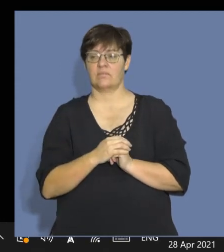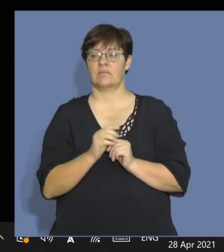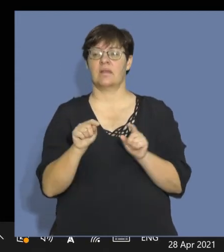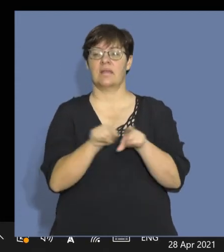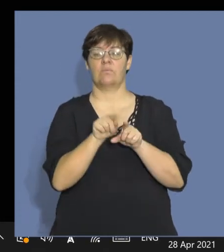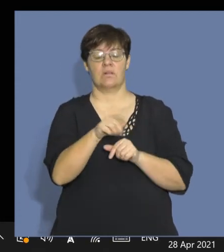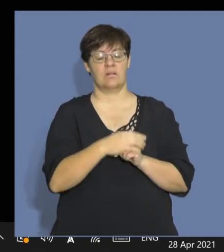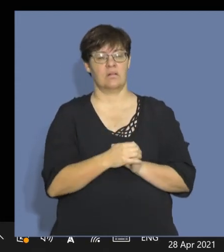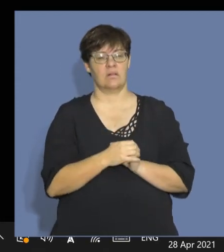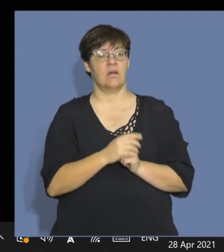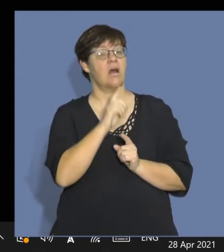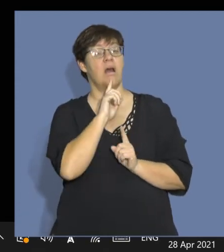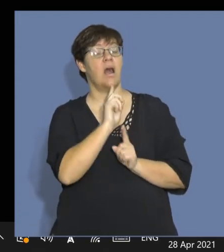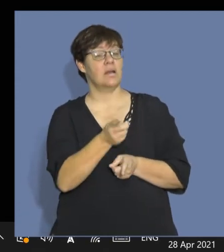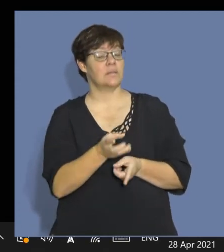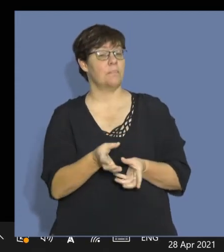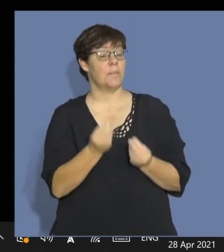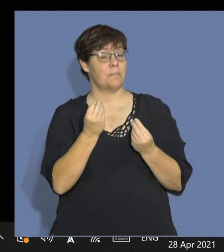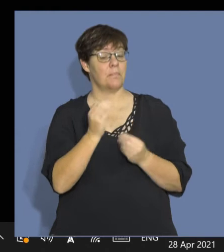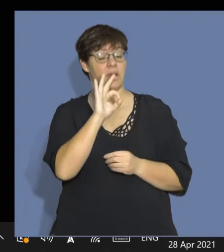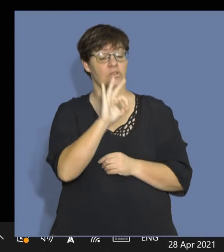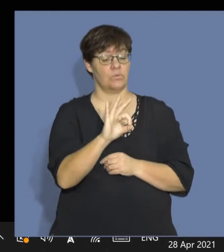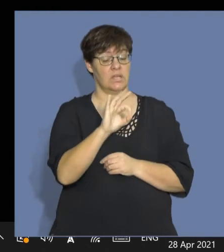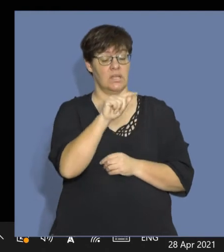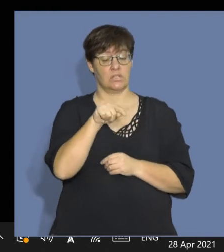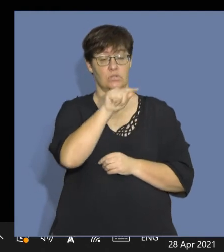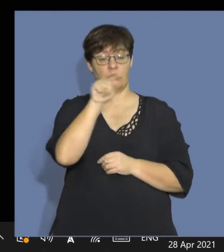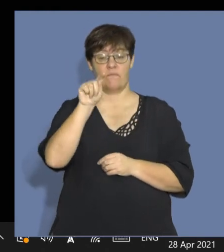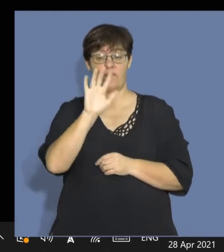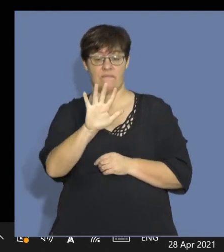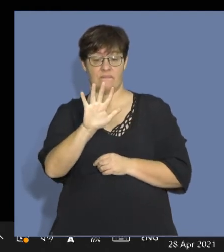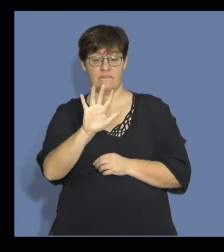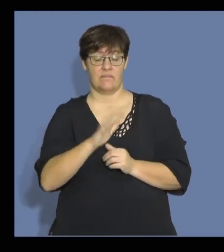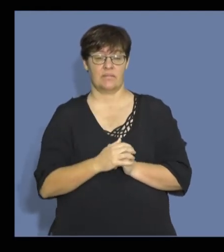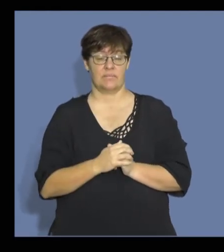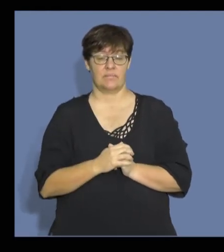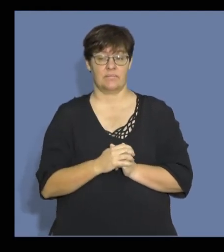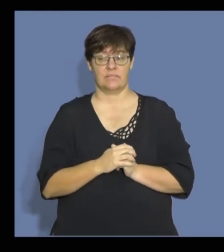press equals, and the answer that I get is 3 and the square root of 5.